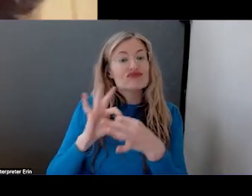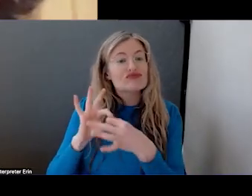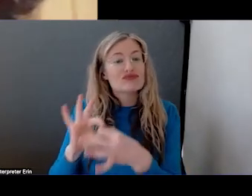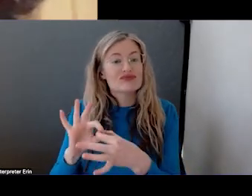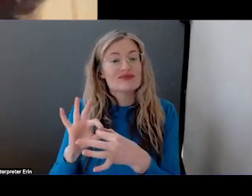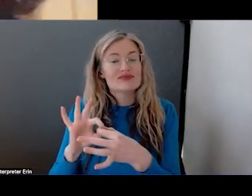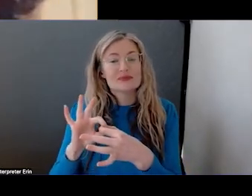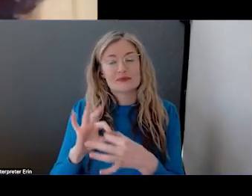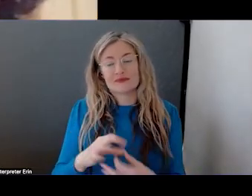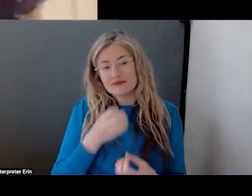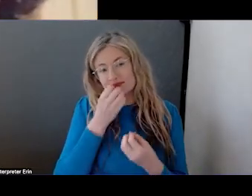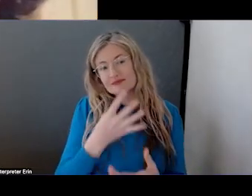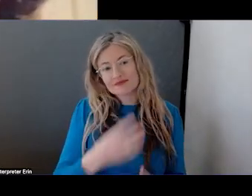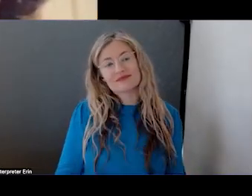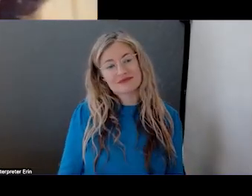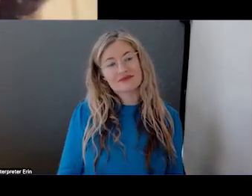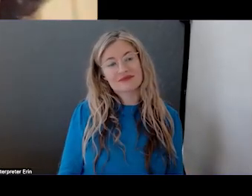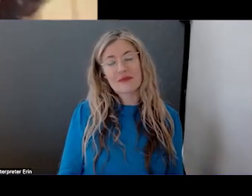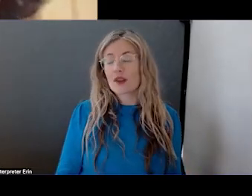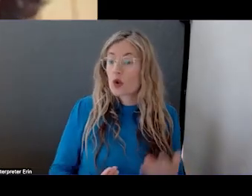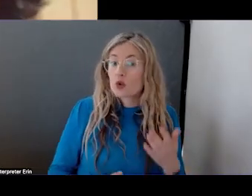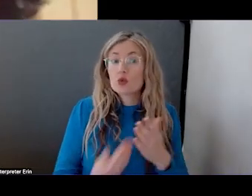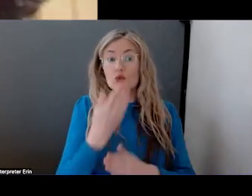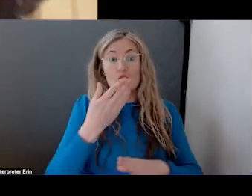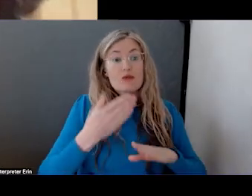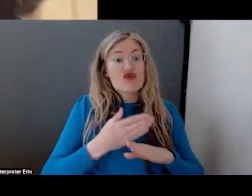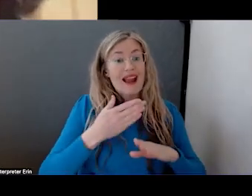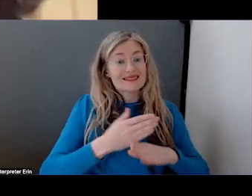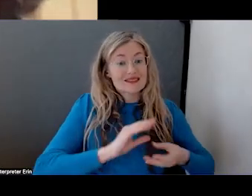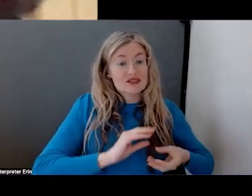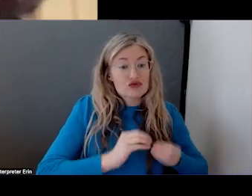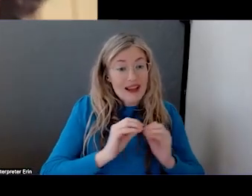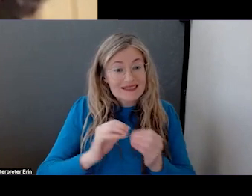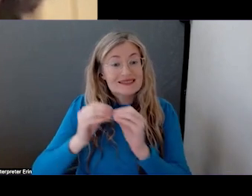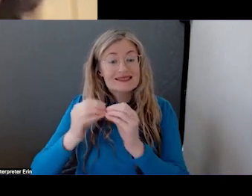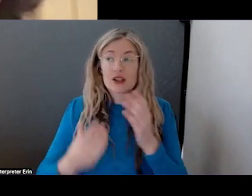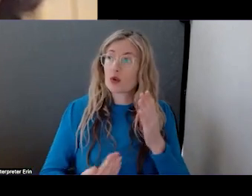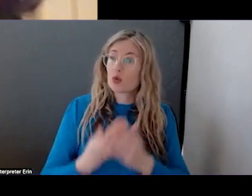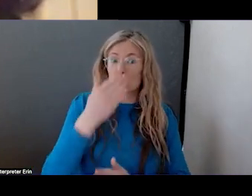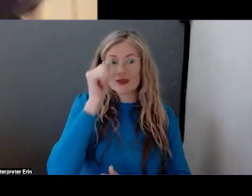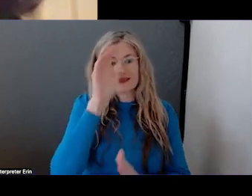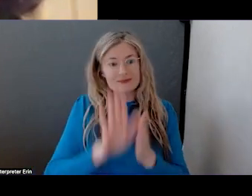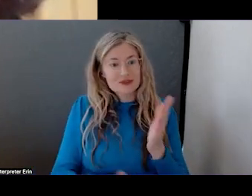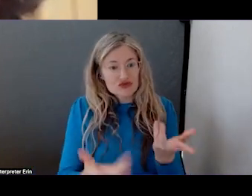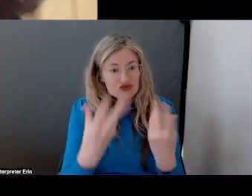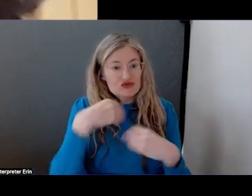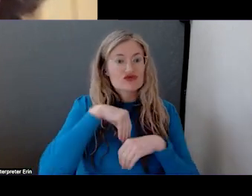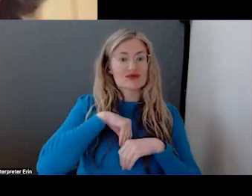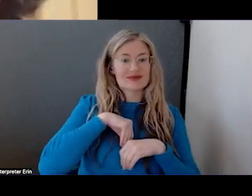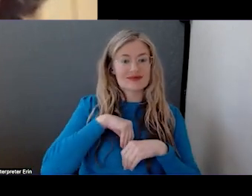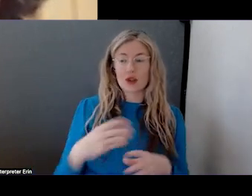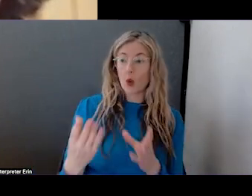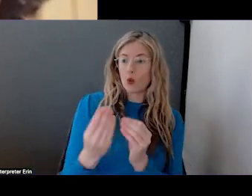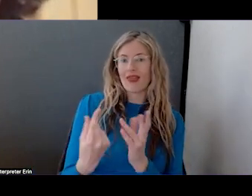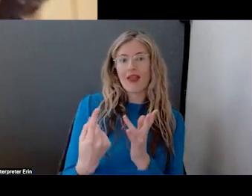ehm, making new practices and experiences professionisti come with me e other con professional autismo